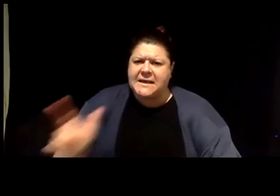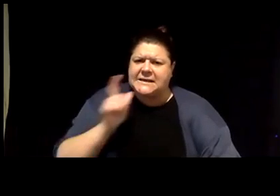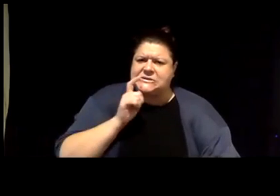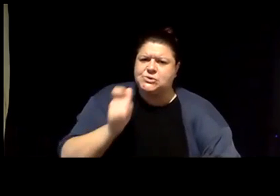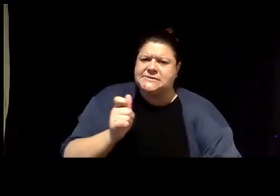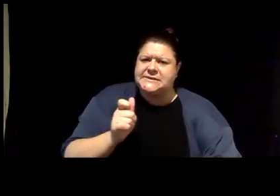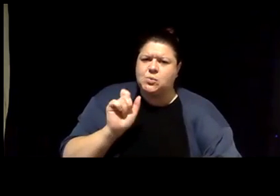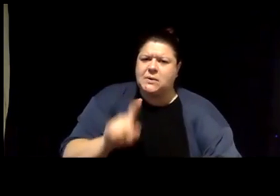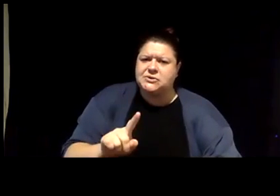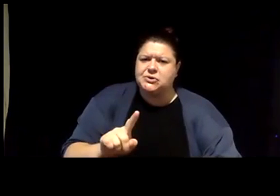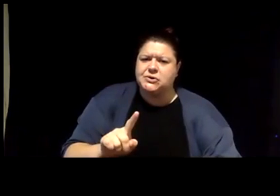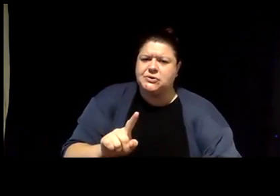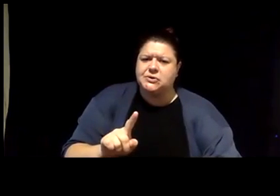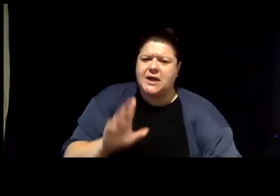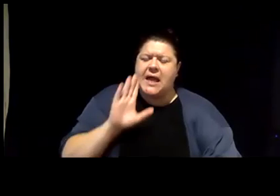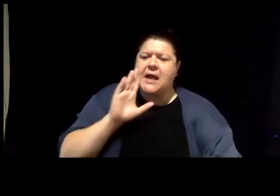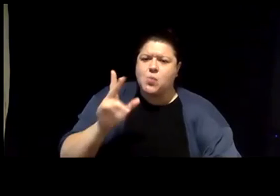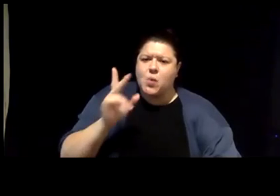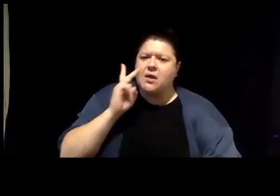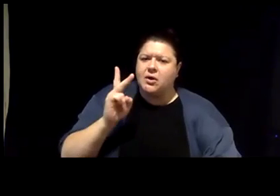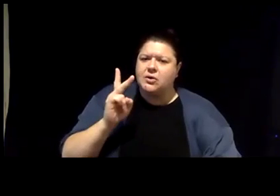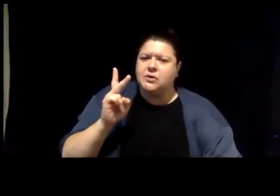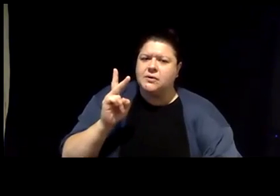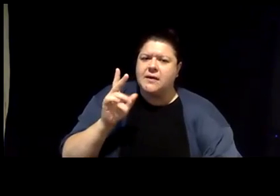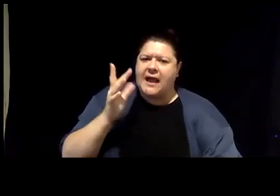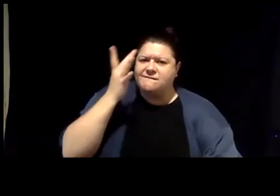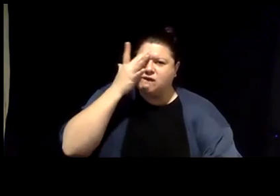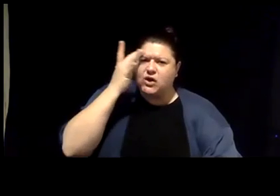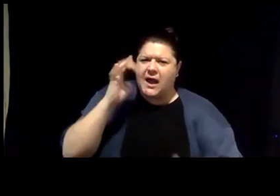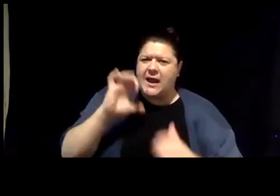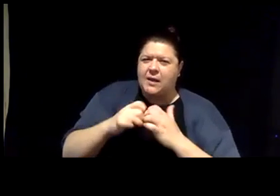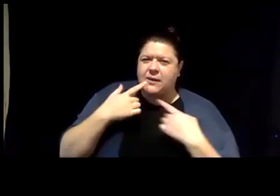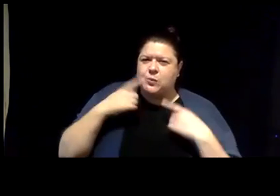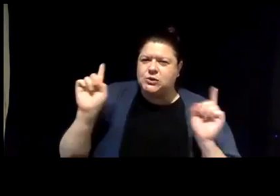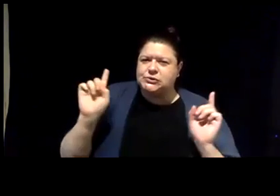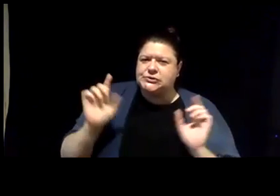question. I'll look into that. I forgot how that works.